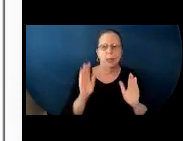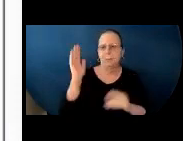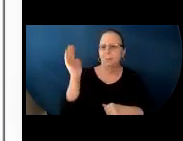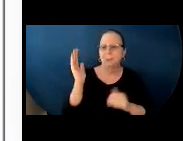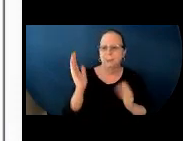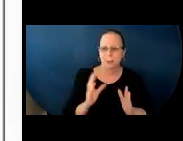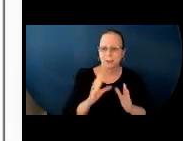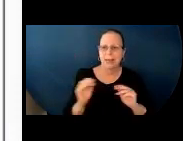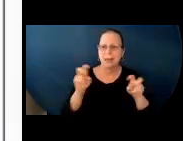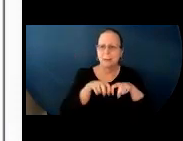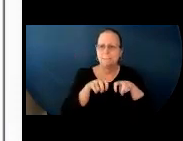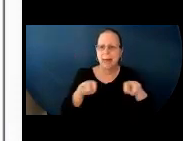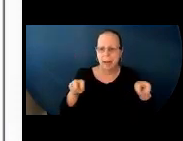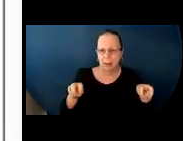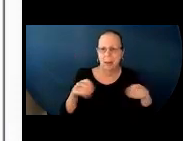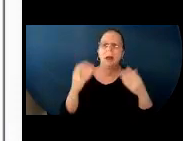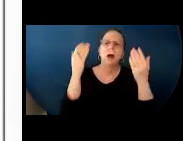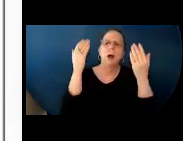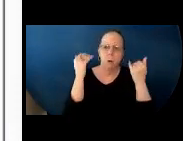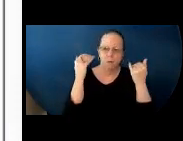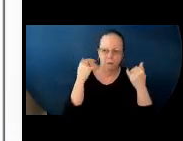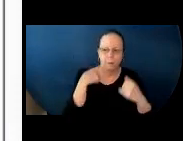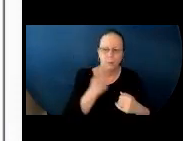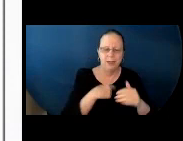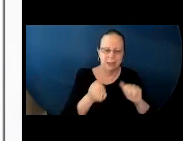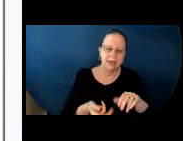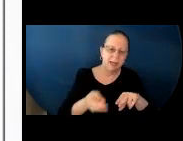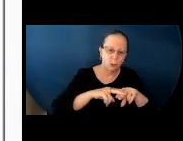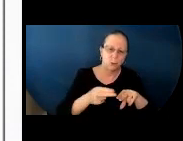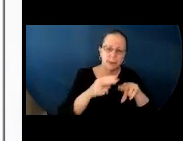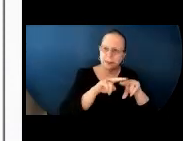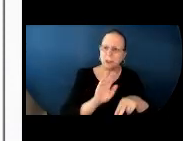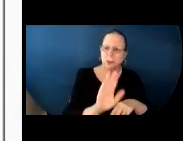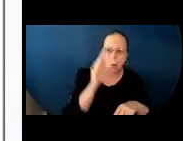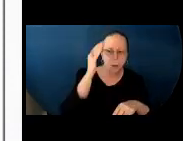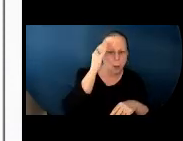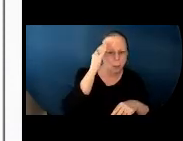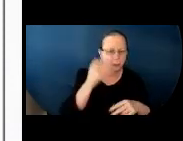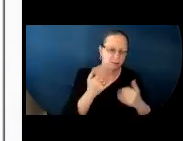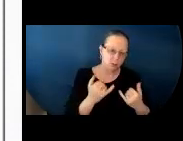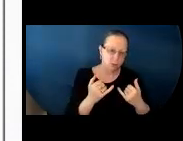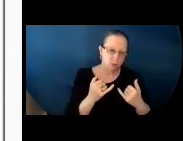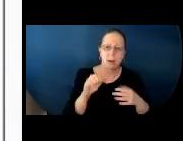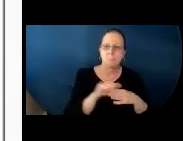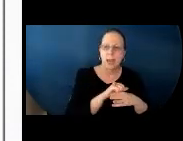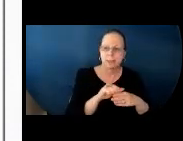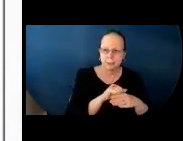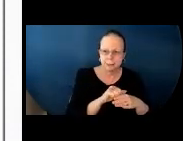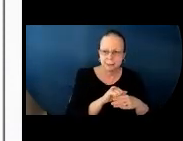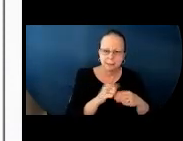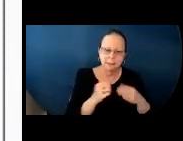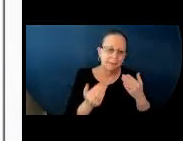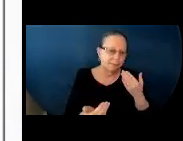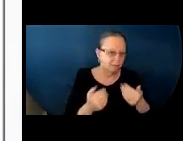the panel. So hopefully we can increase your knowledge of current practices. Maybe we